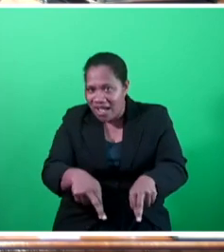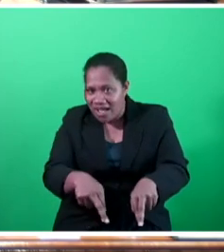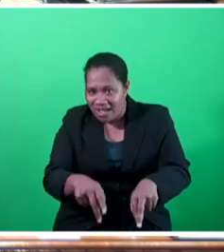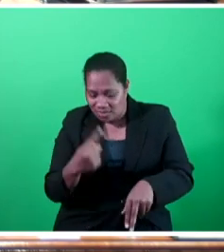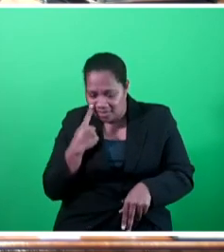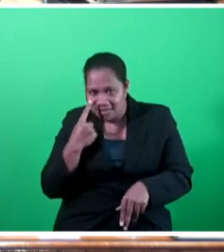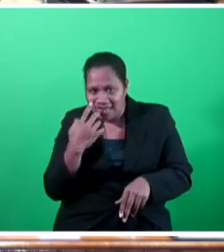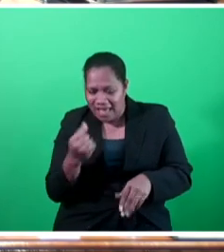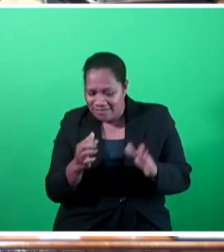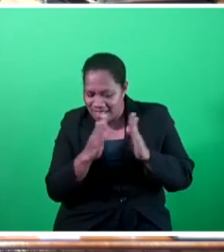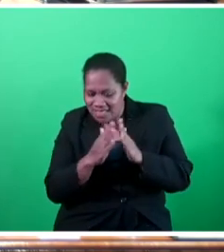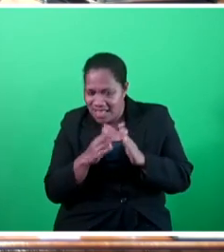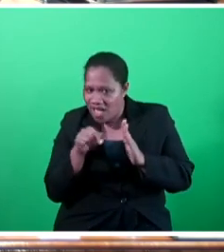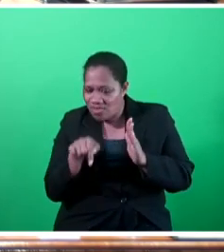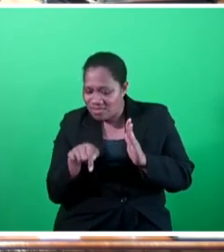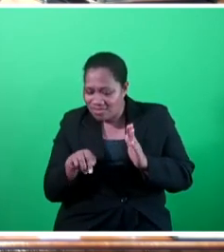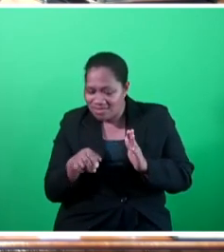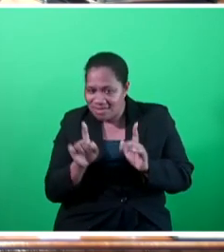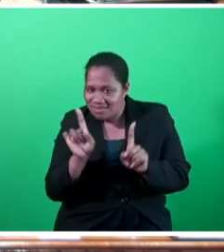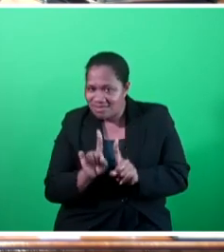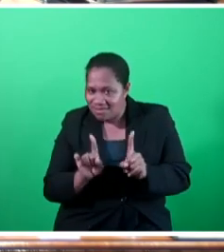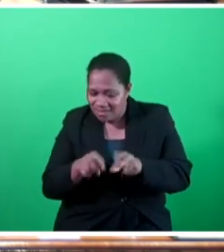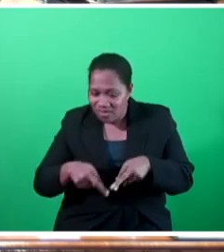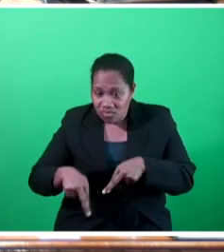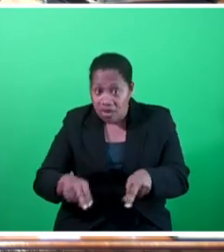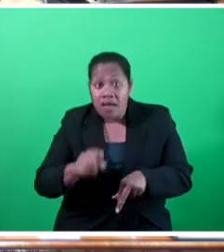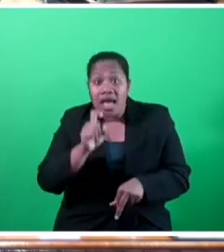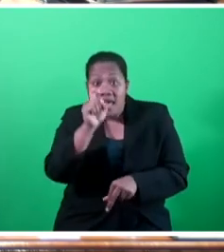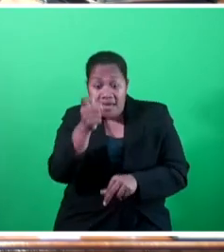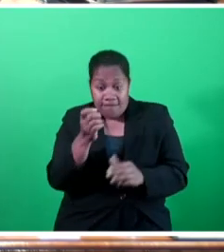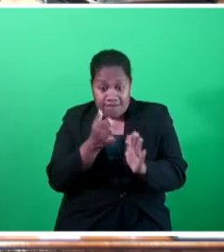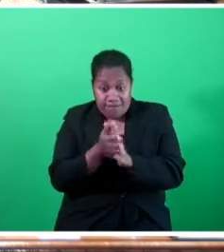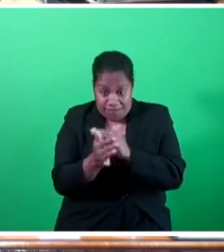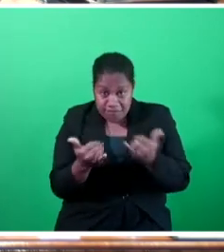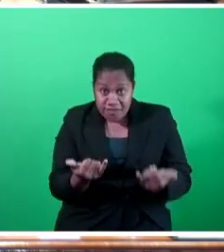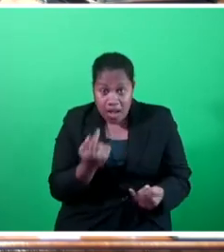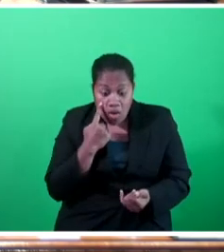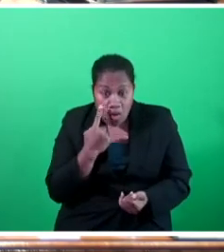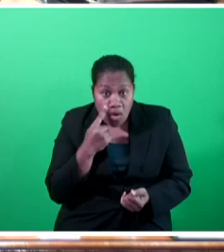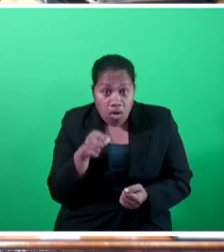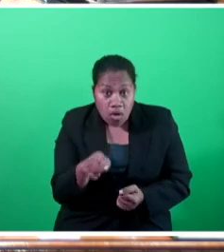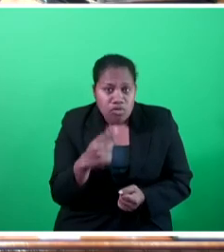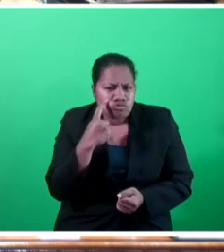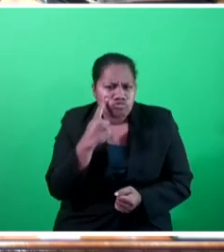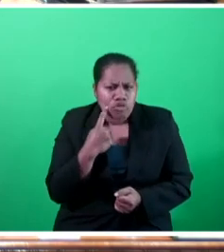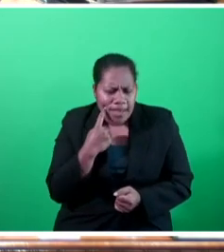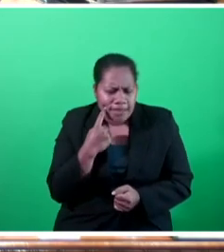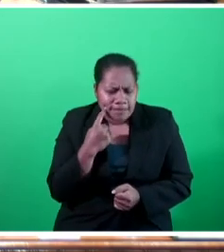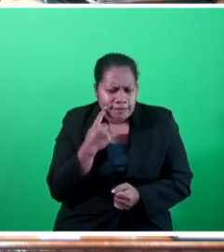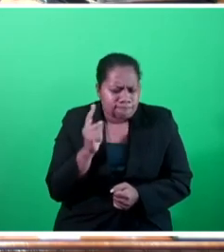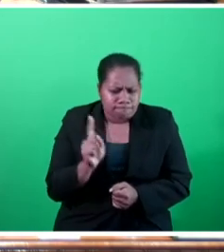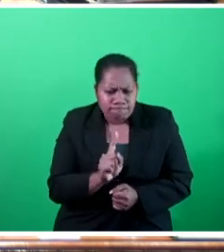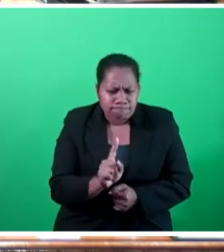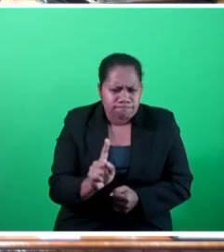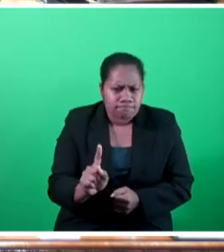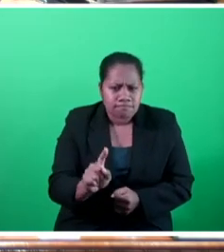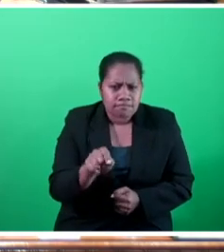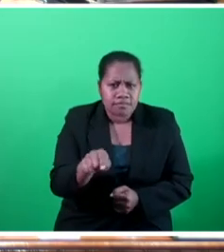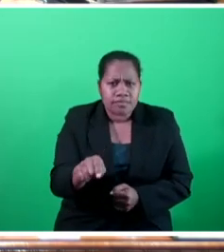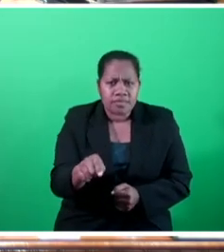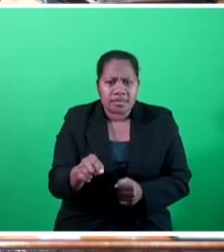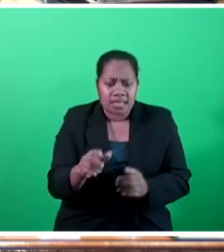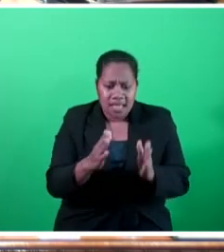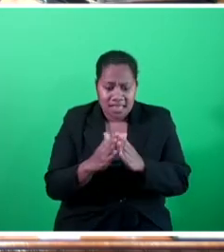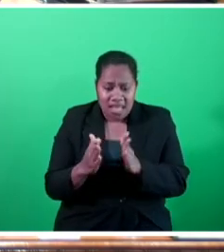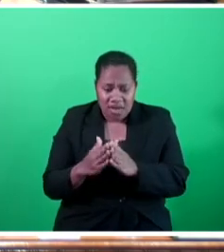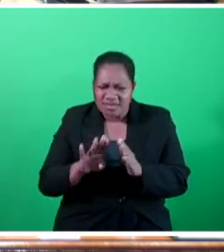sir, however, if you go to those towns now and try and access those towns, apart from probably Rewa River,